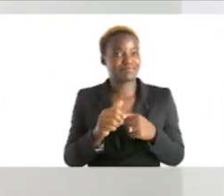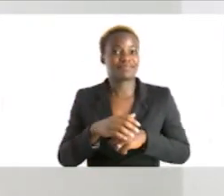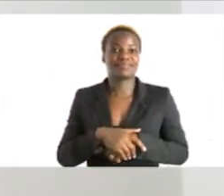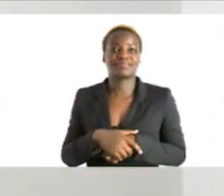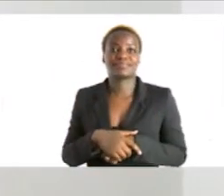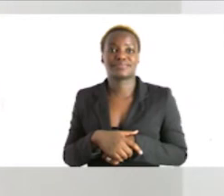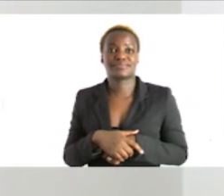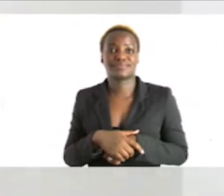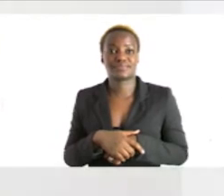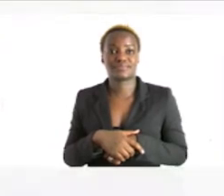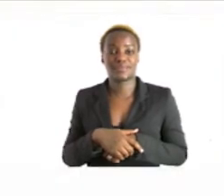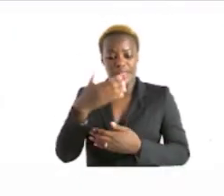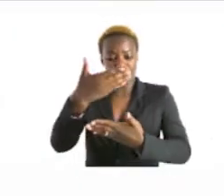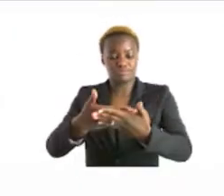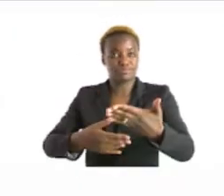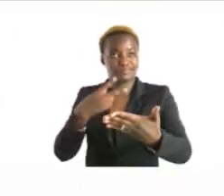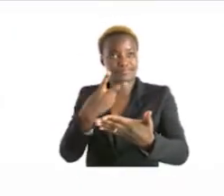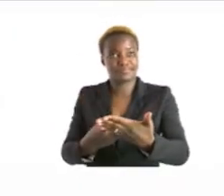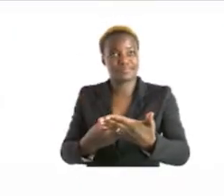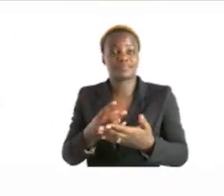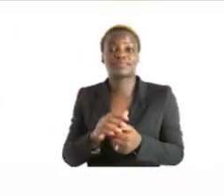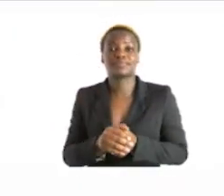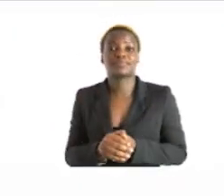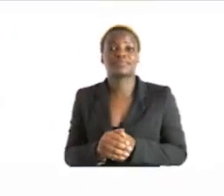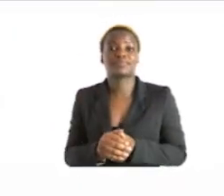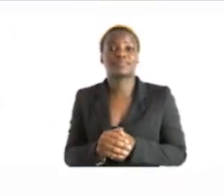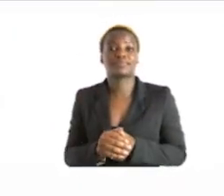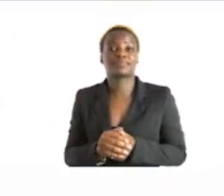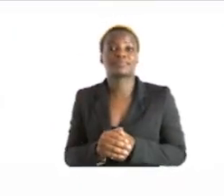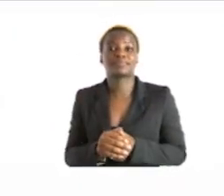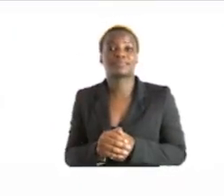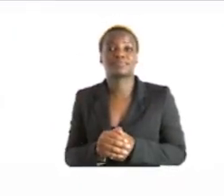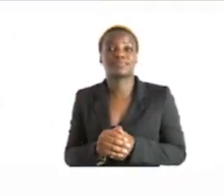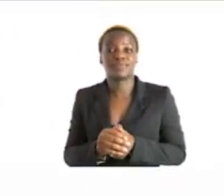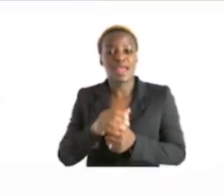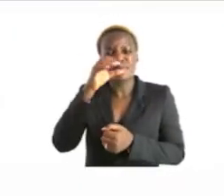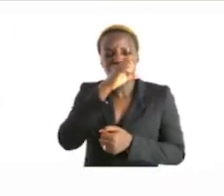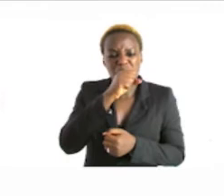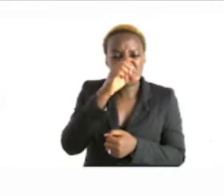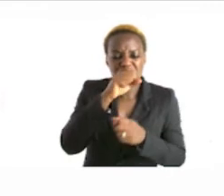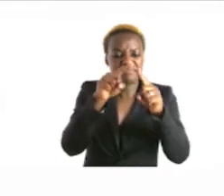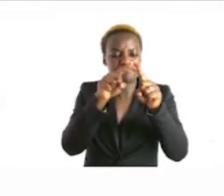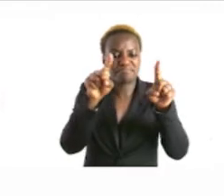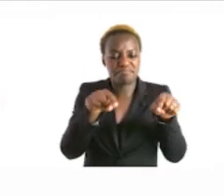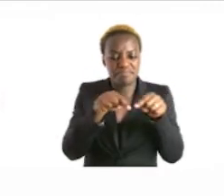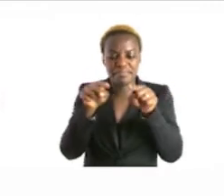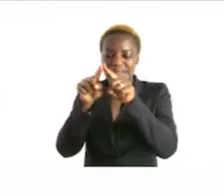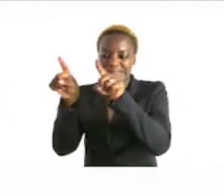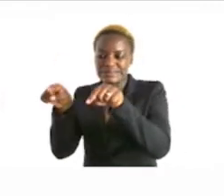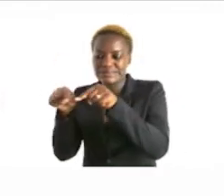our worksheet. It says fill in the missing numbers